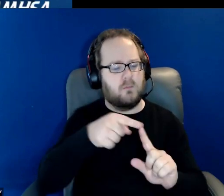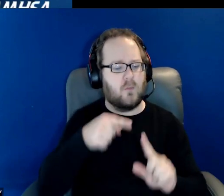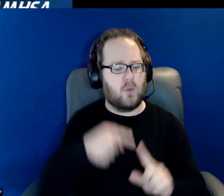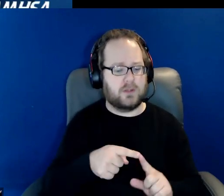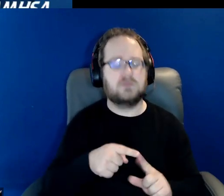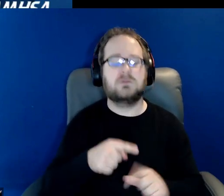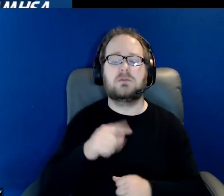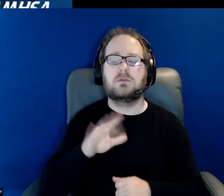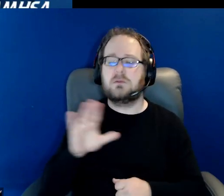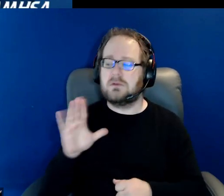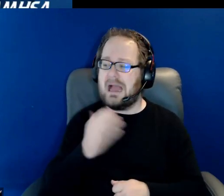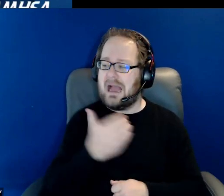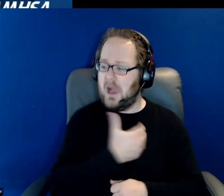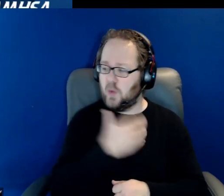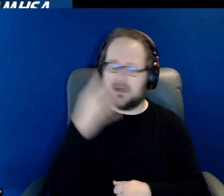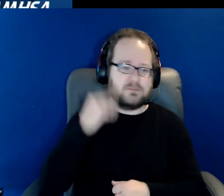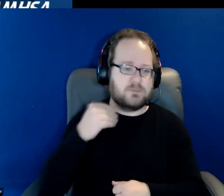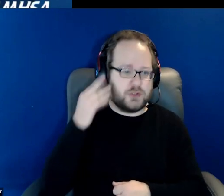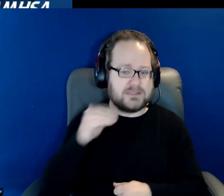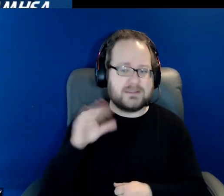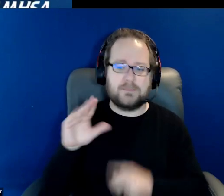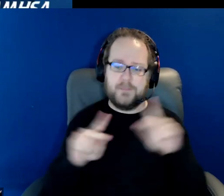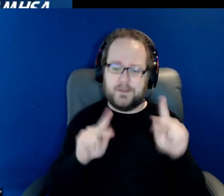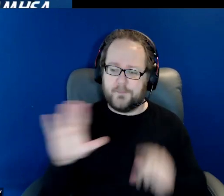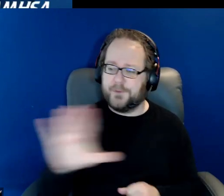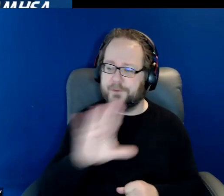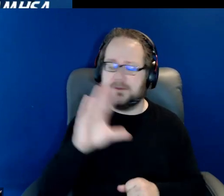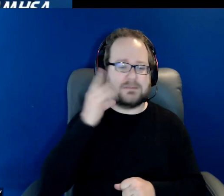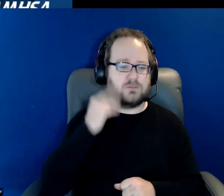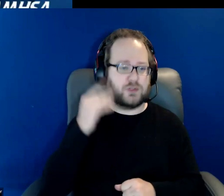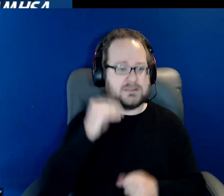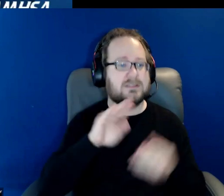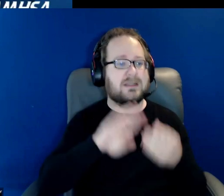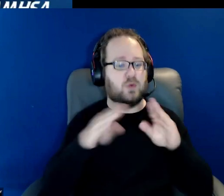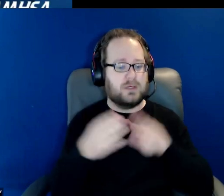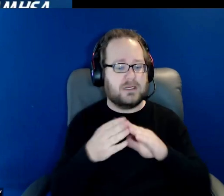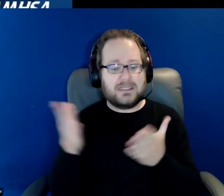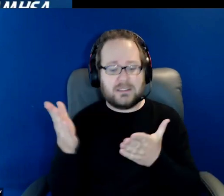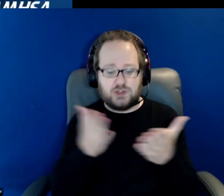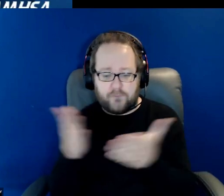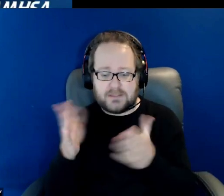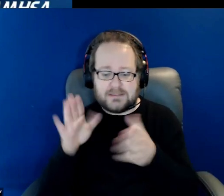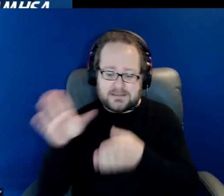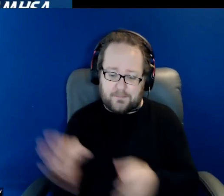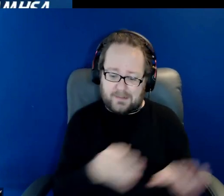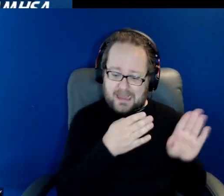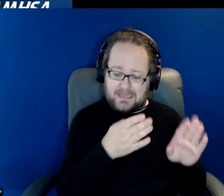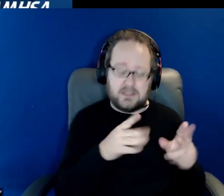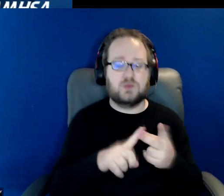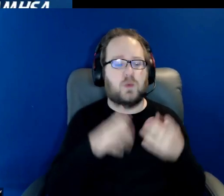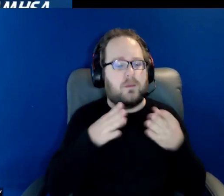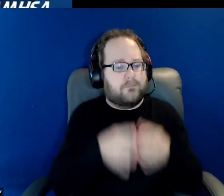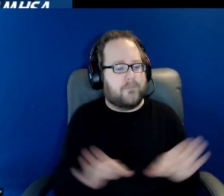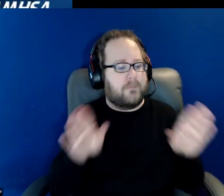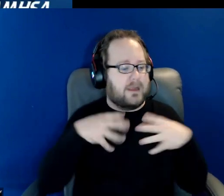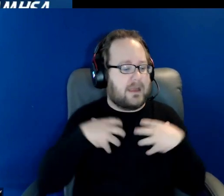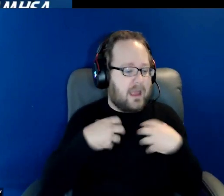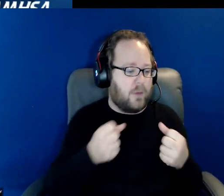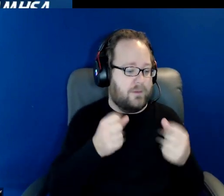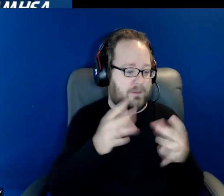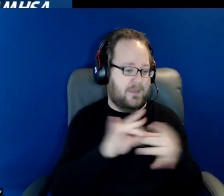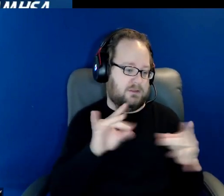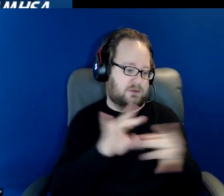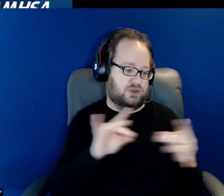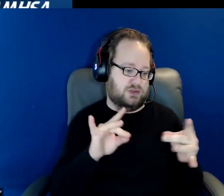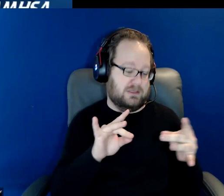into all aspects of heat planning, from community and services planning to public health messaging. And then